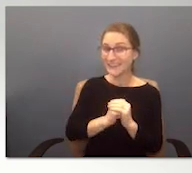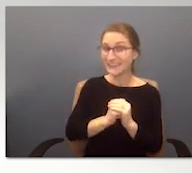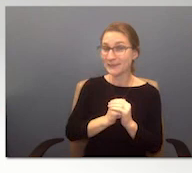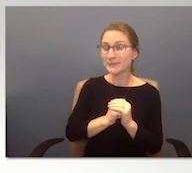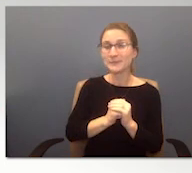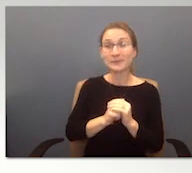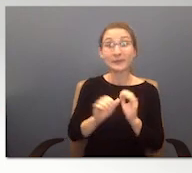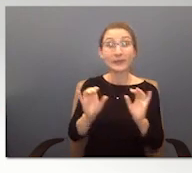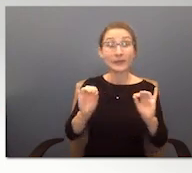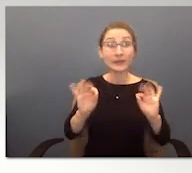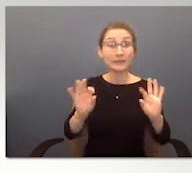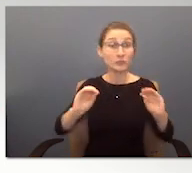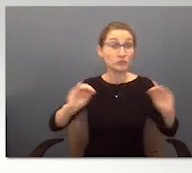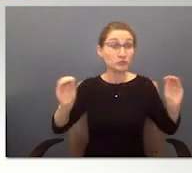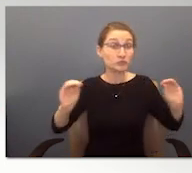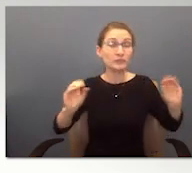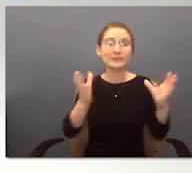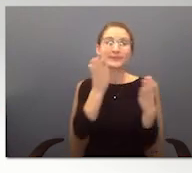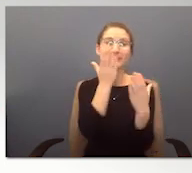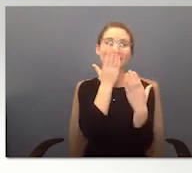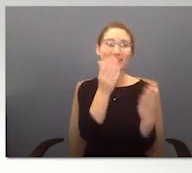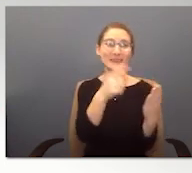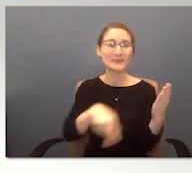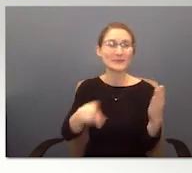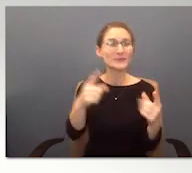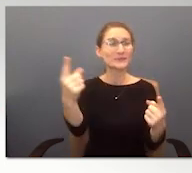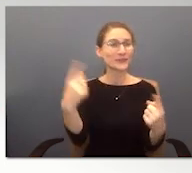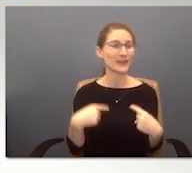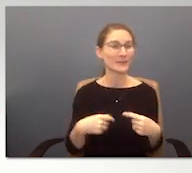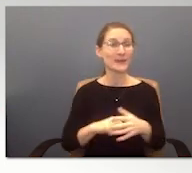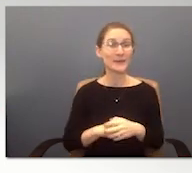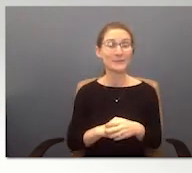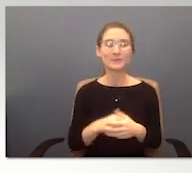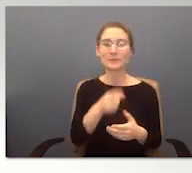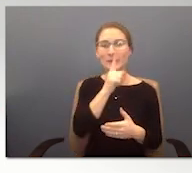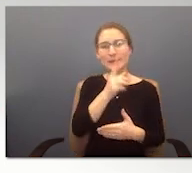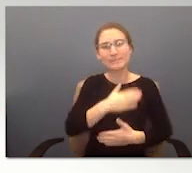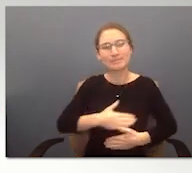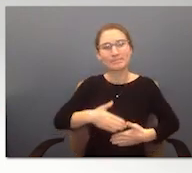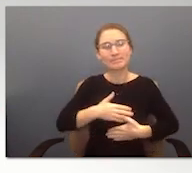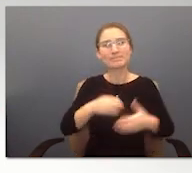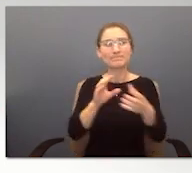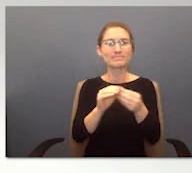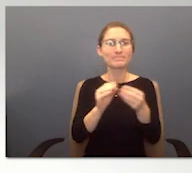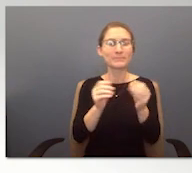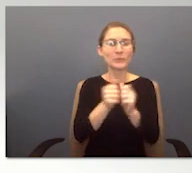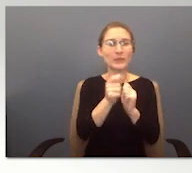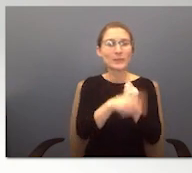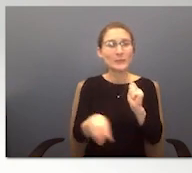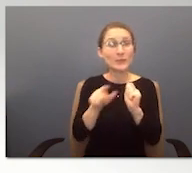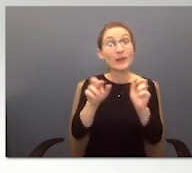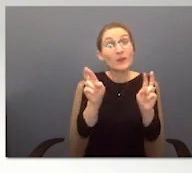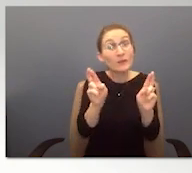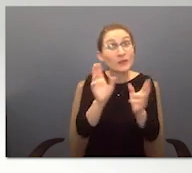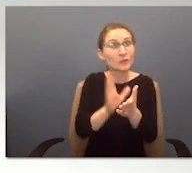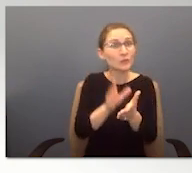Hi. If not, then thank you for coming. It's been a pleasure speaking with you. I hope you learned a little bit about the Florida Department of Health.